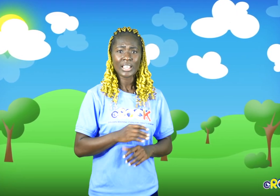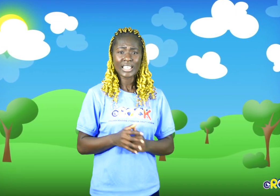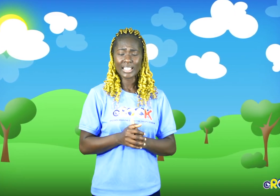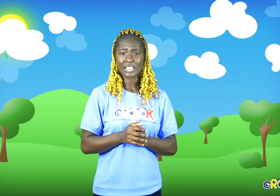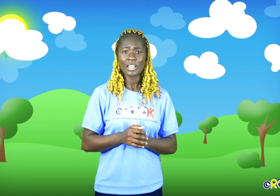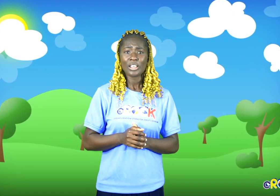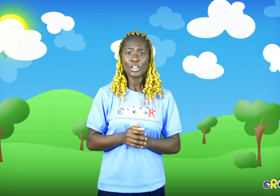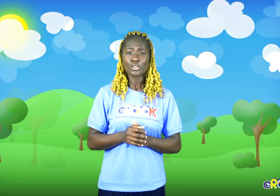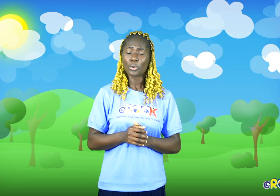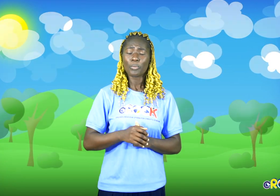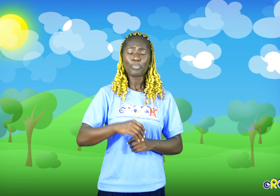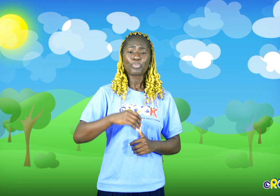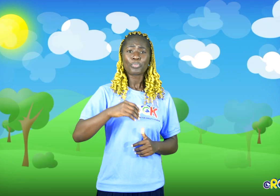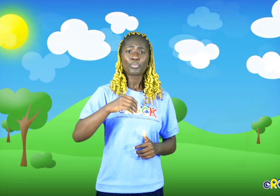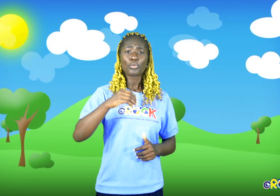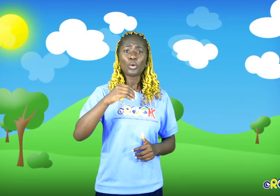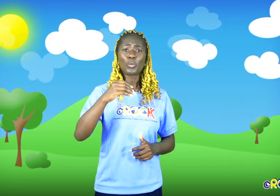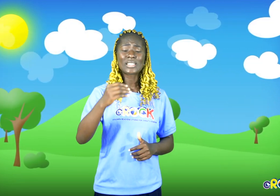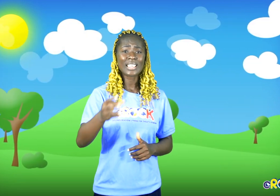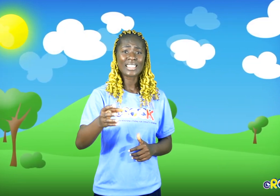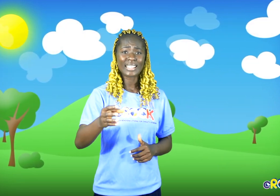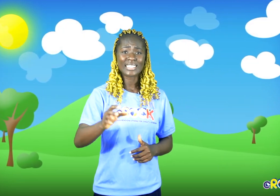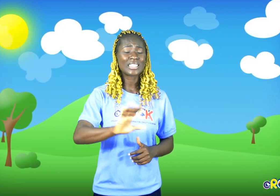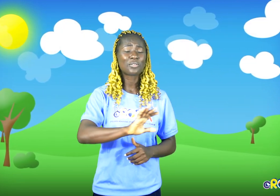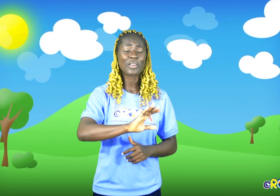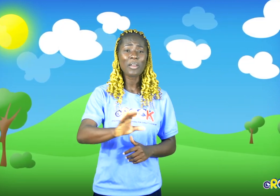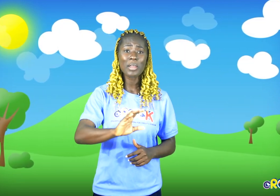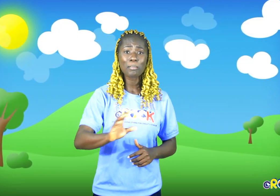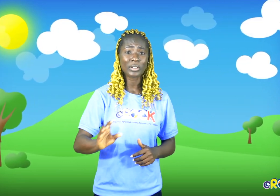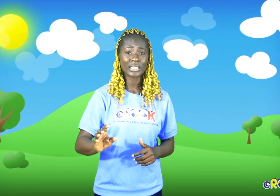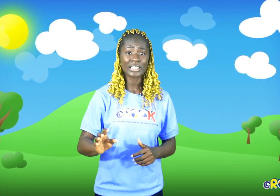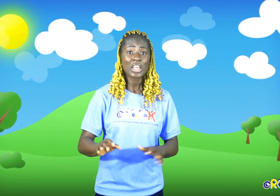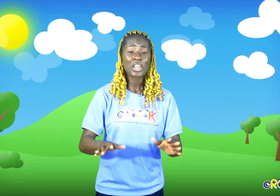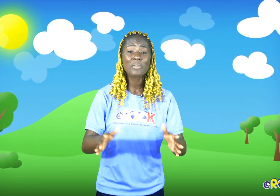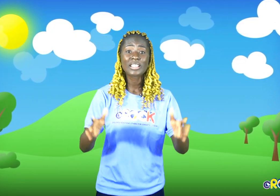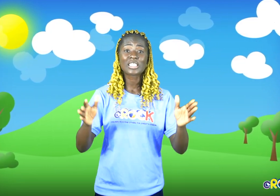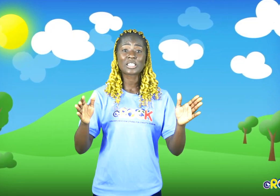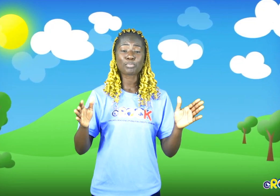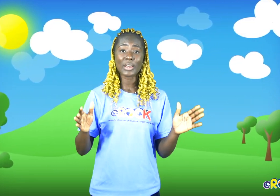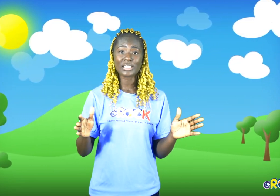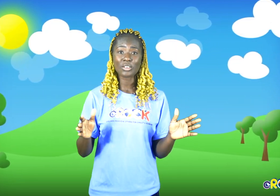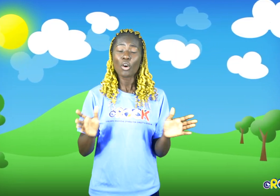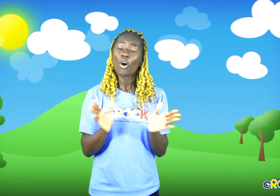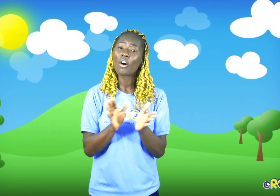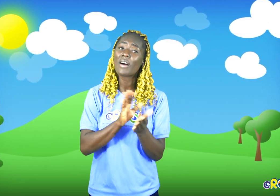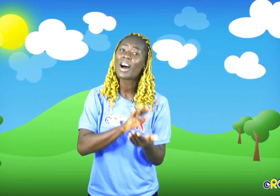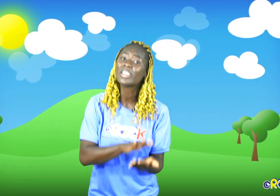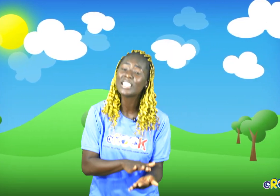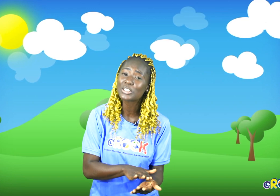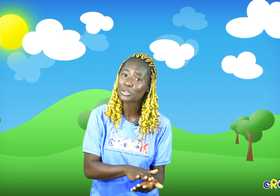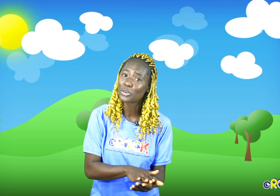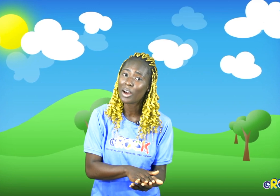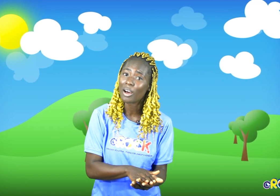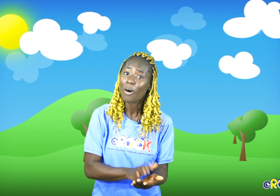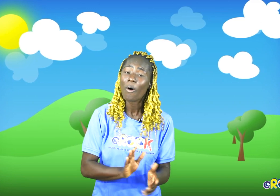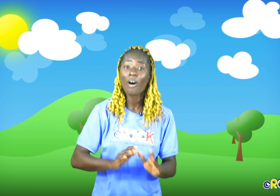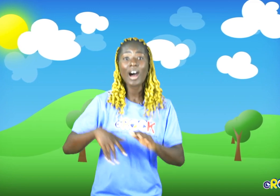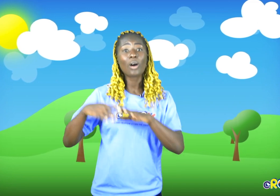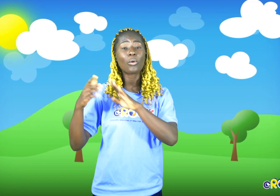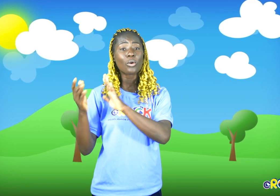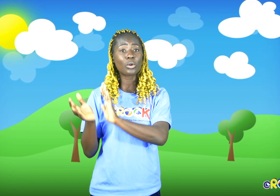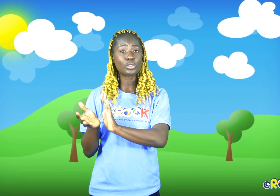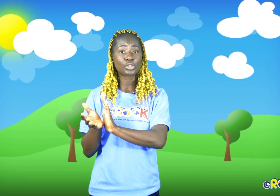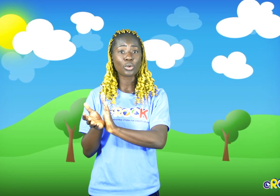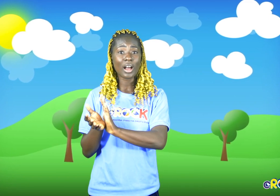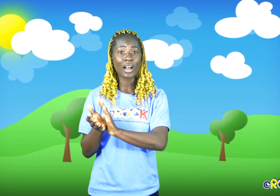Ezekiel. Yes, so we see that it is very important, irrespective of how little you are or